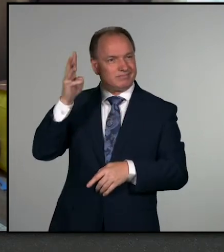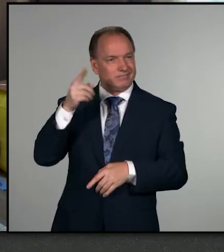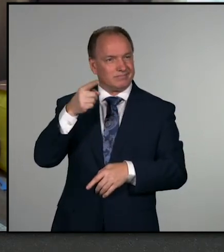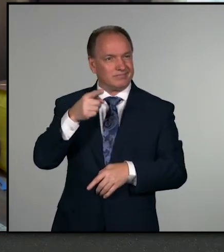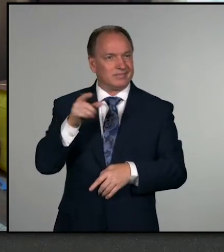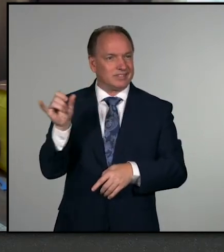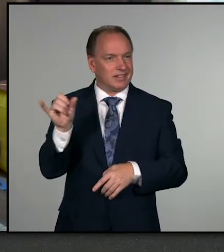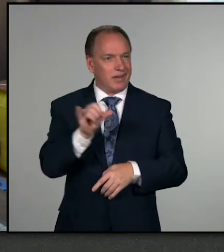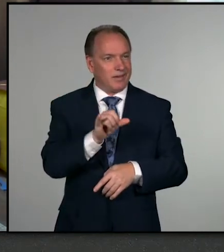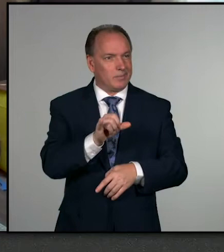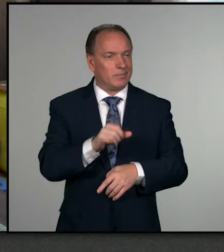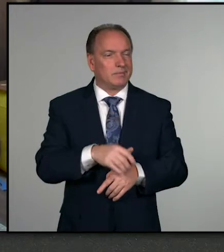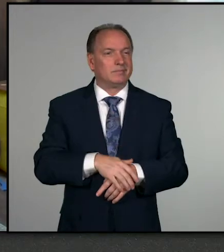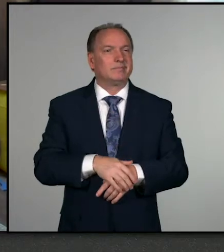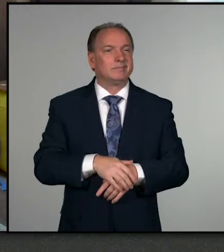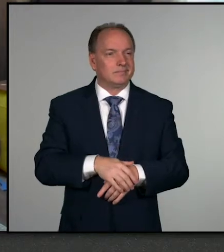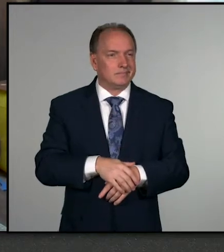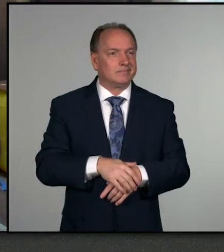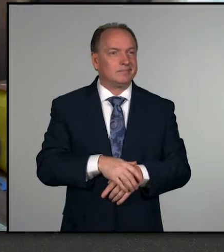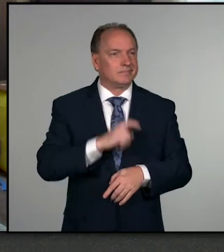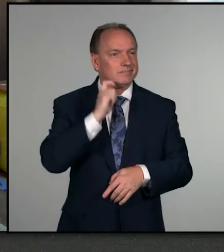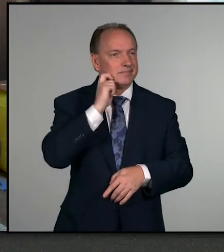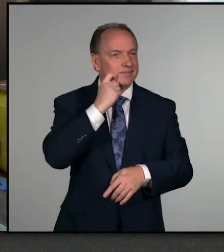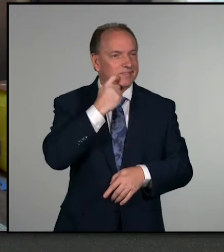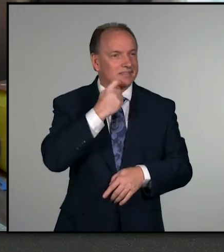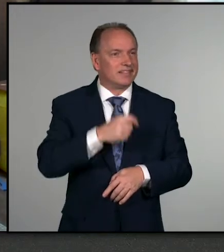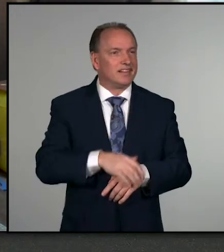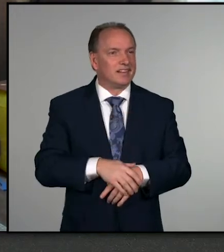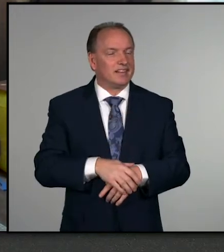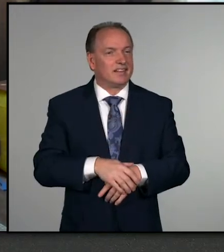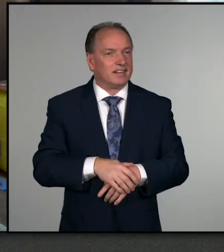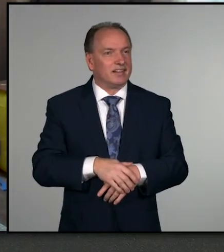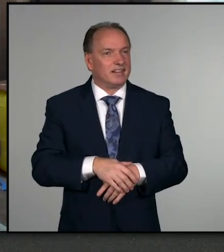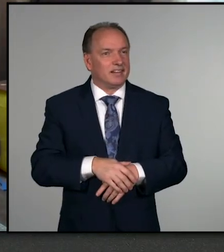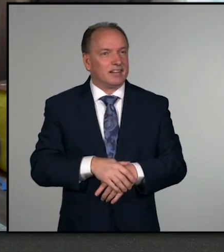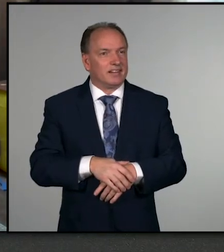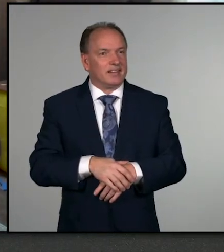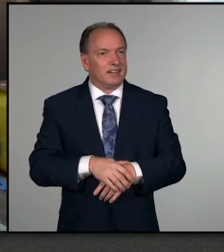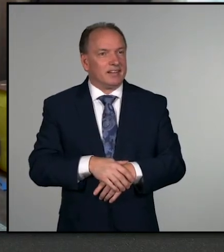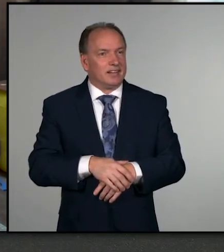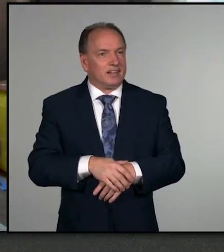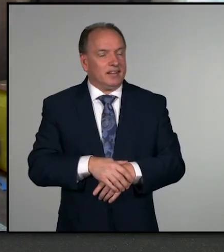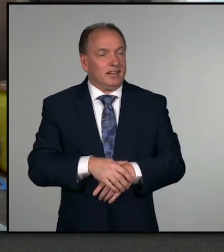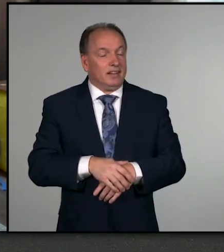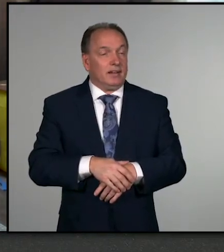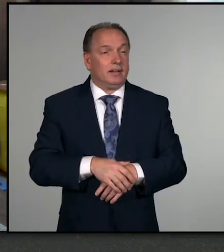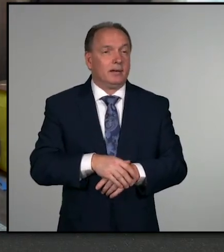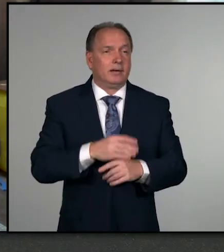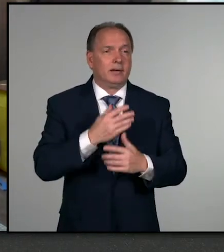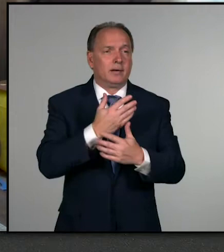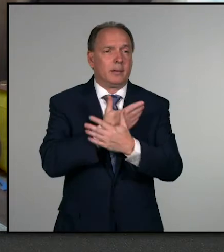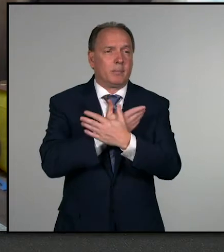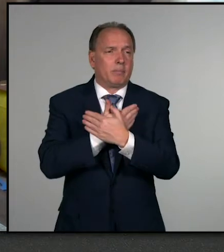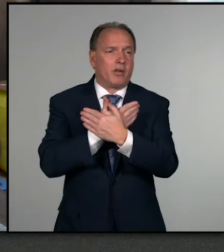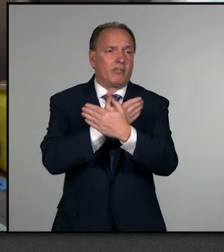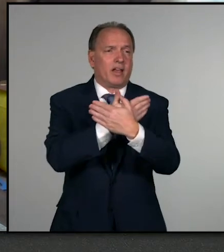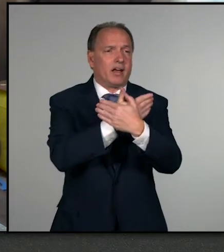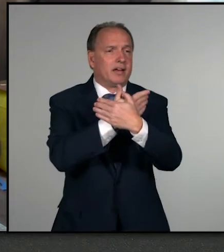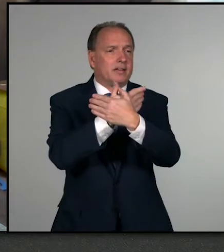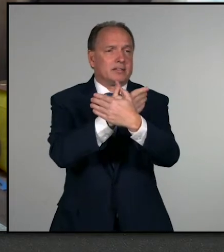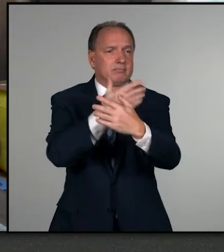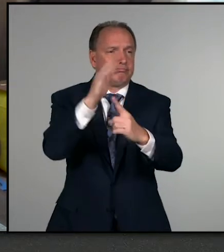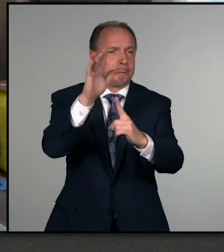pattern. Neat. Butterflies can stop